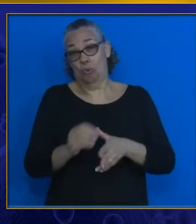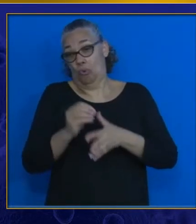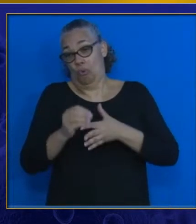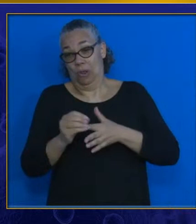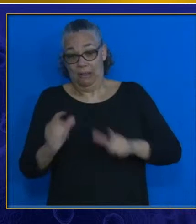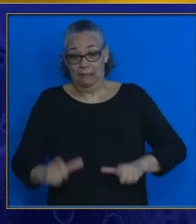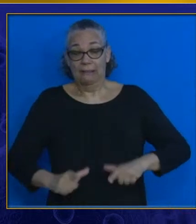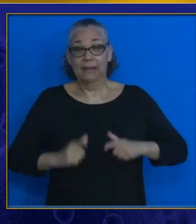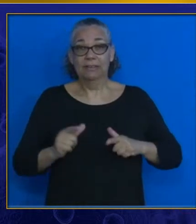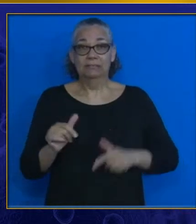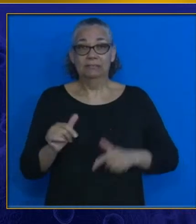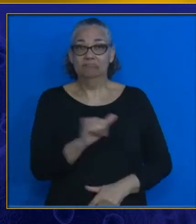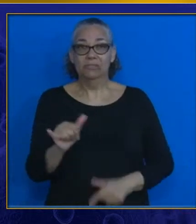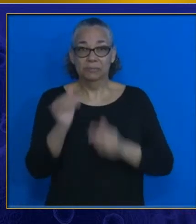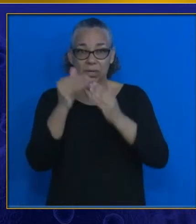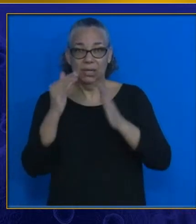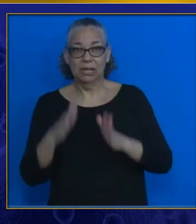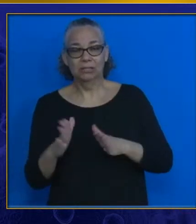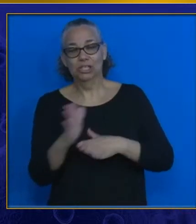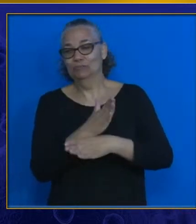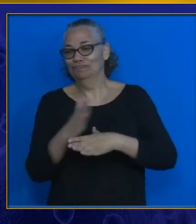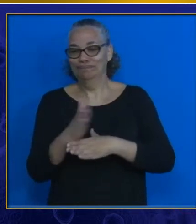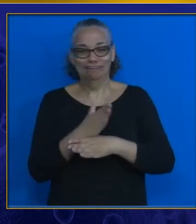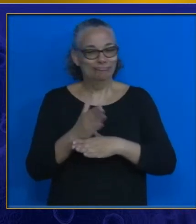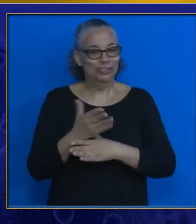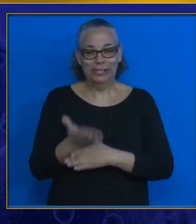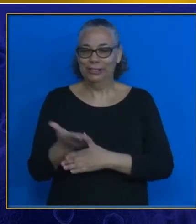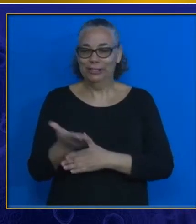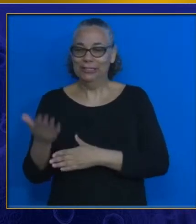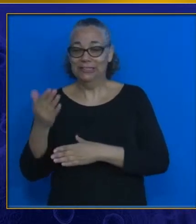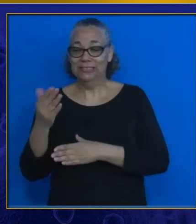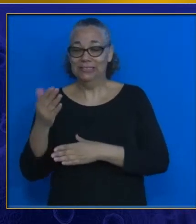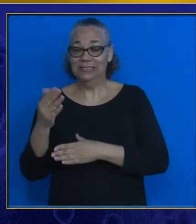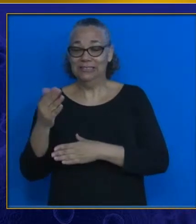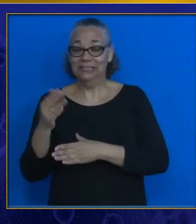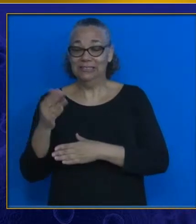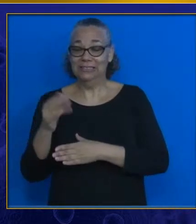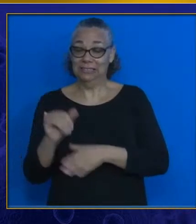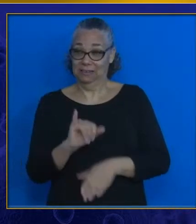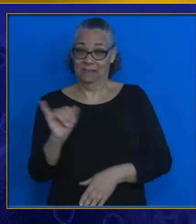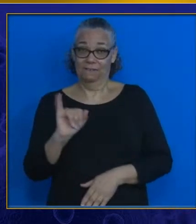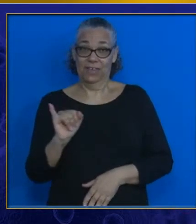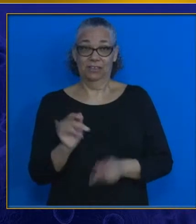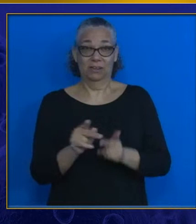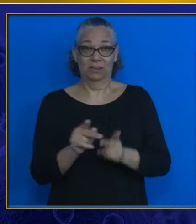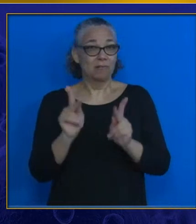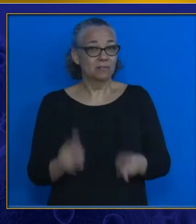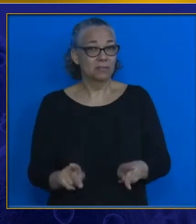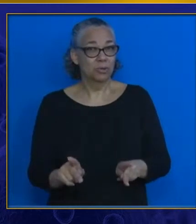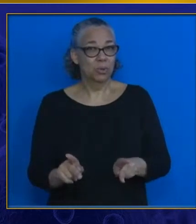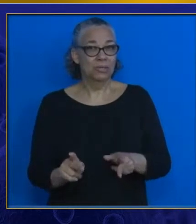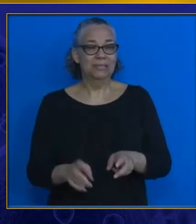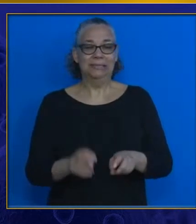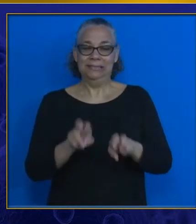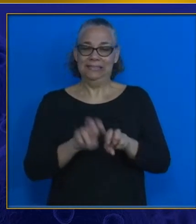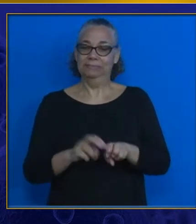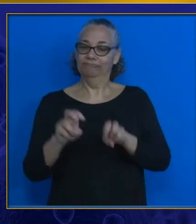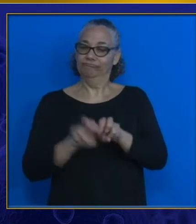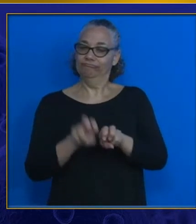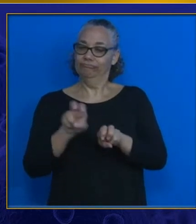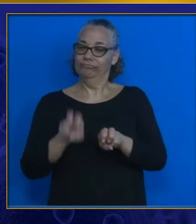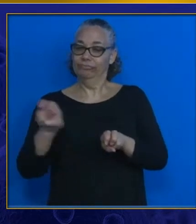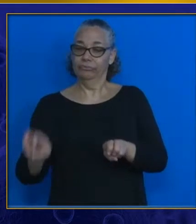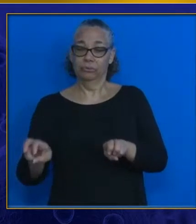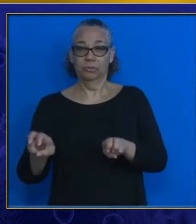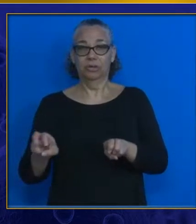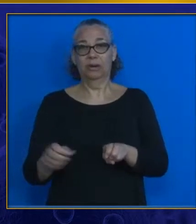same household or shared accommodations as an infected person, or sitting within 2 seats of an infected person